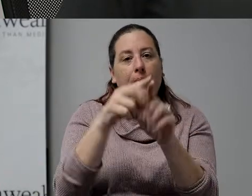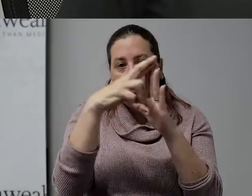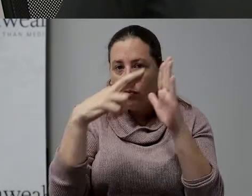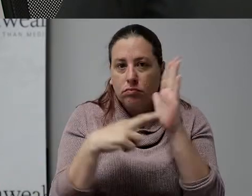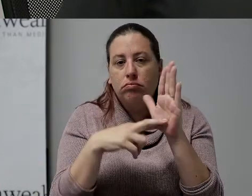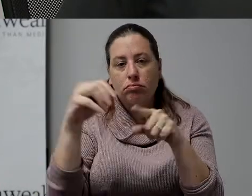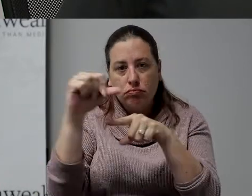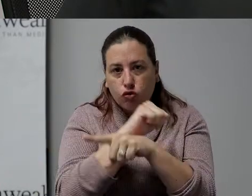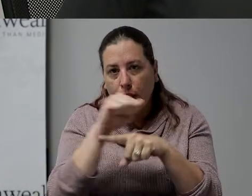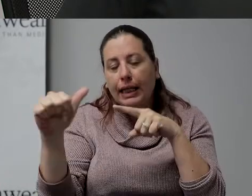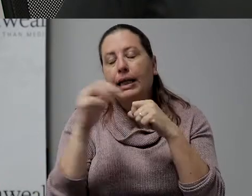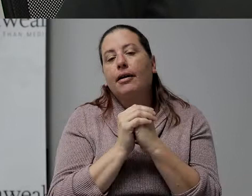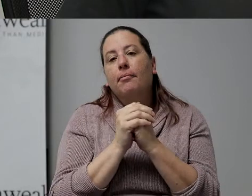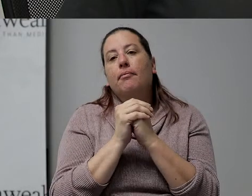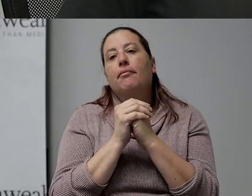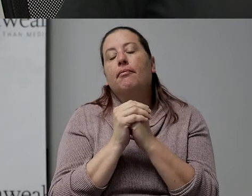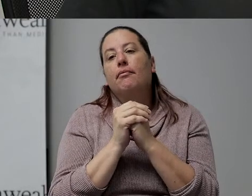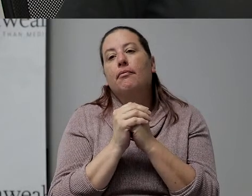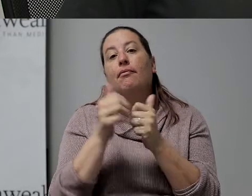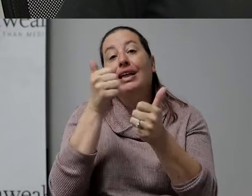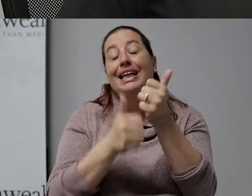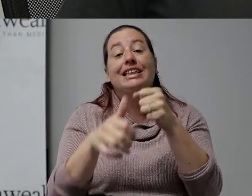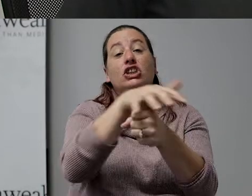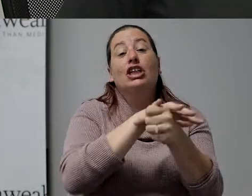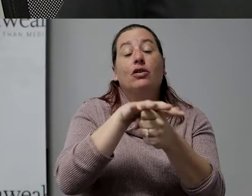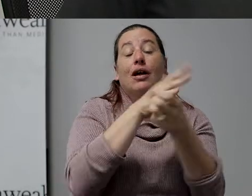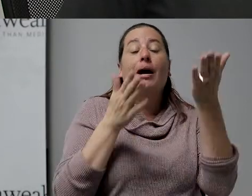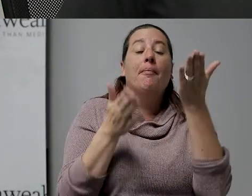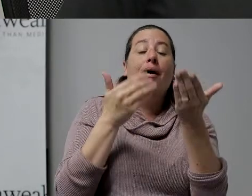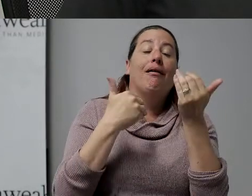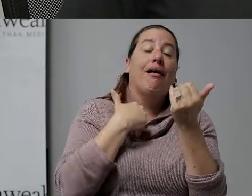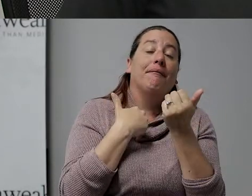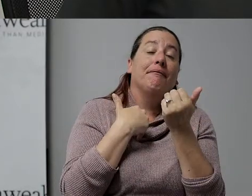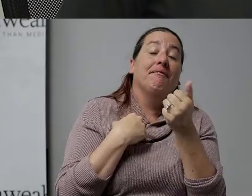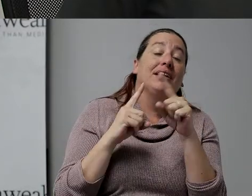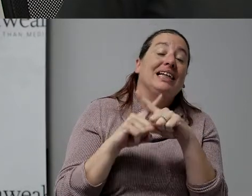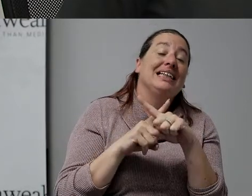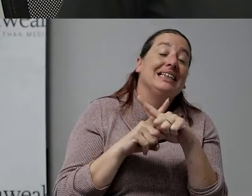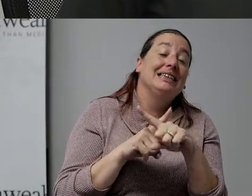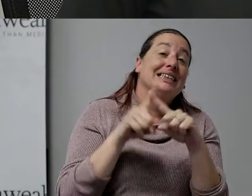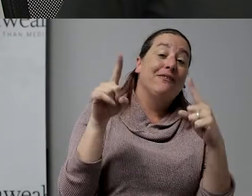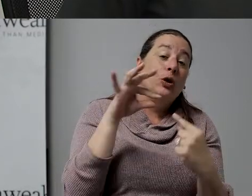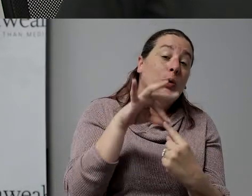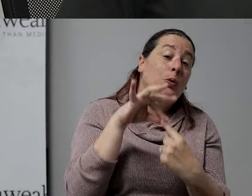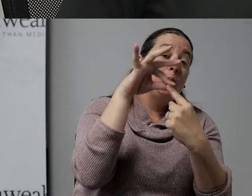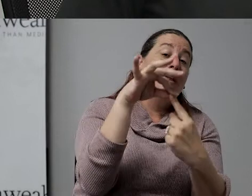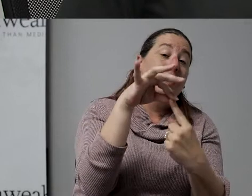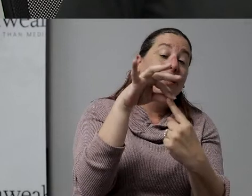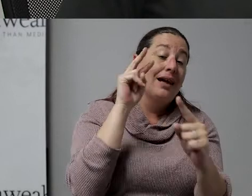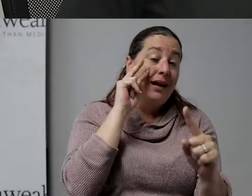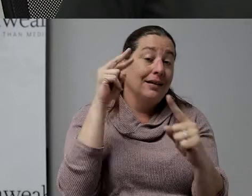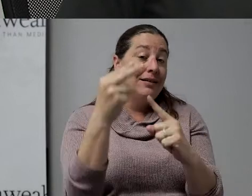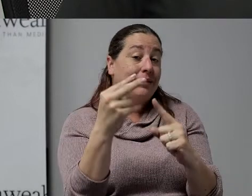protocols and training. Each area might have different unique aspects that apply to